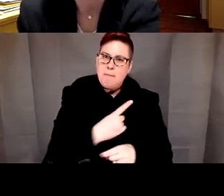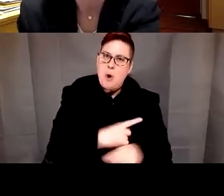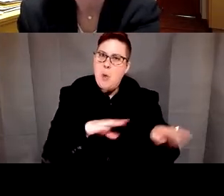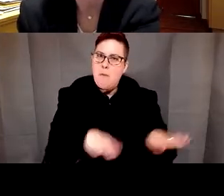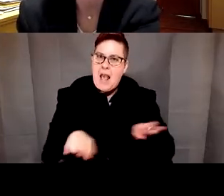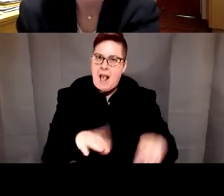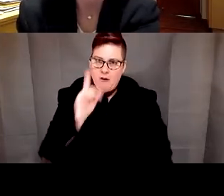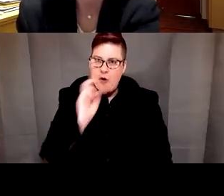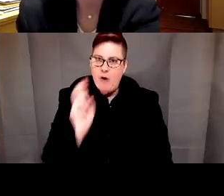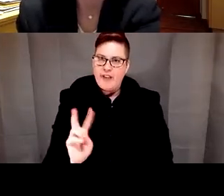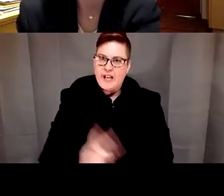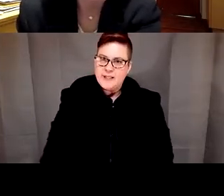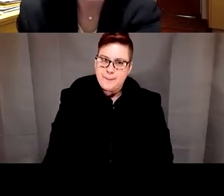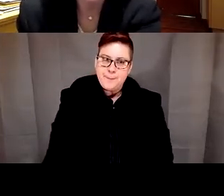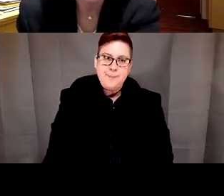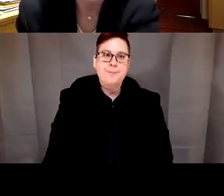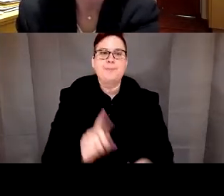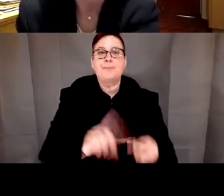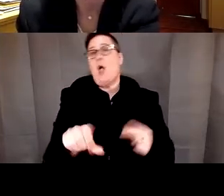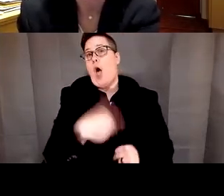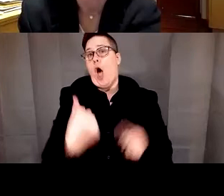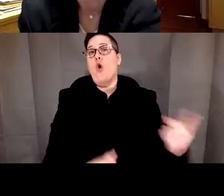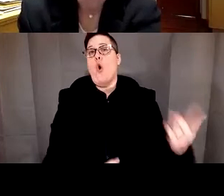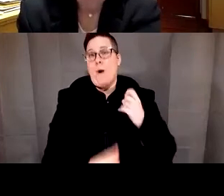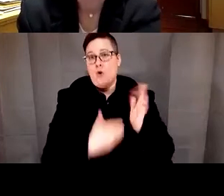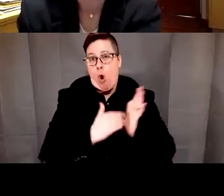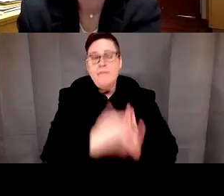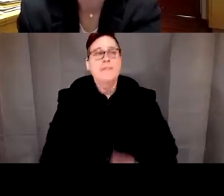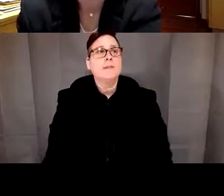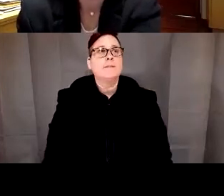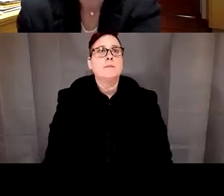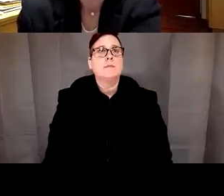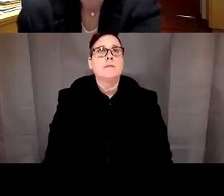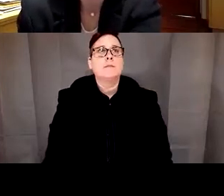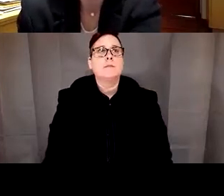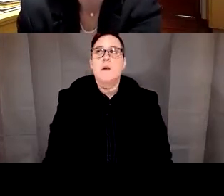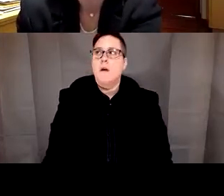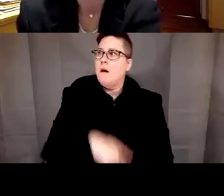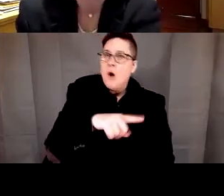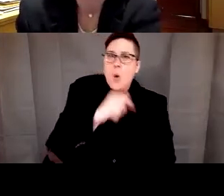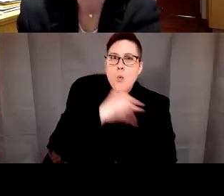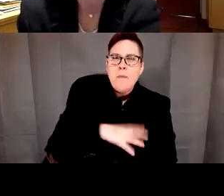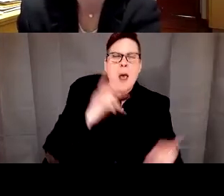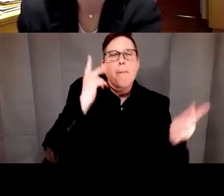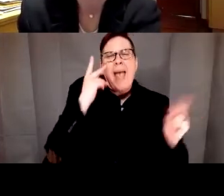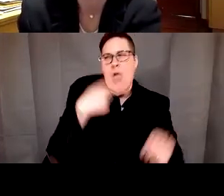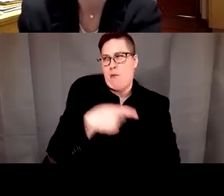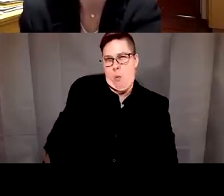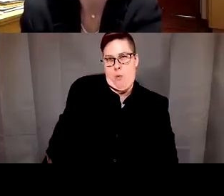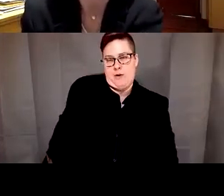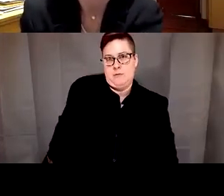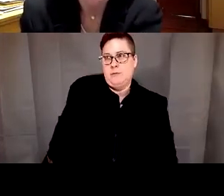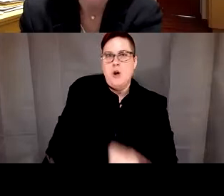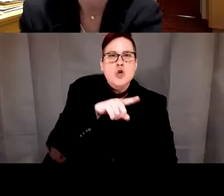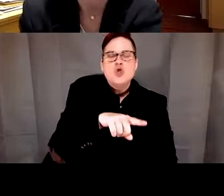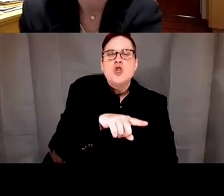victim. The other question that comes up is this woman paranoid? Is she